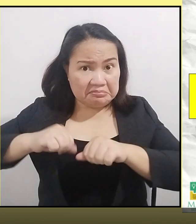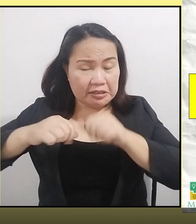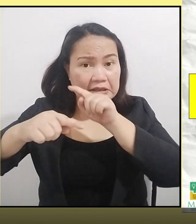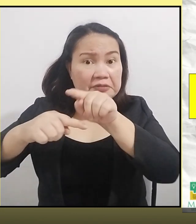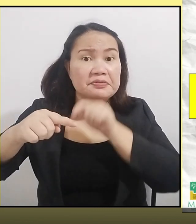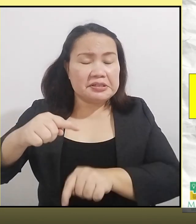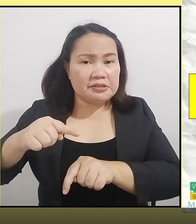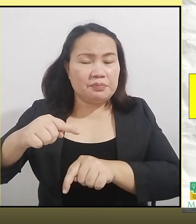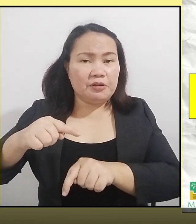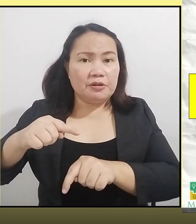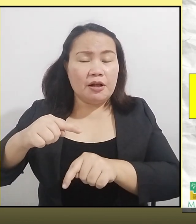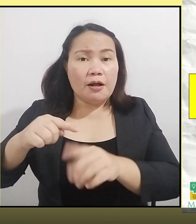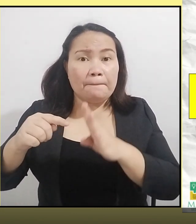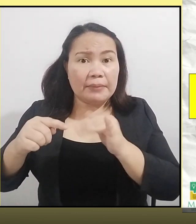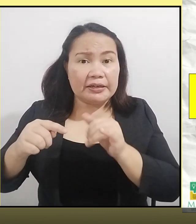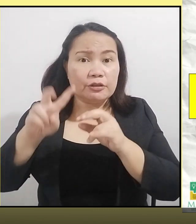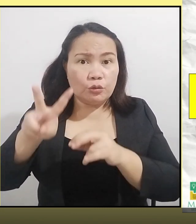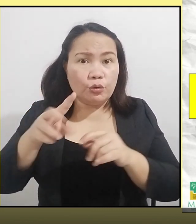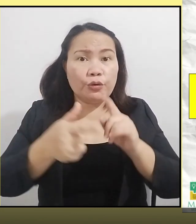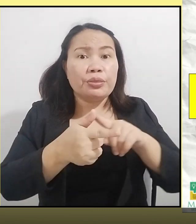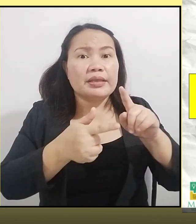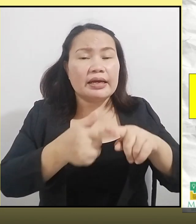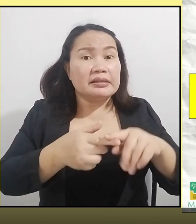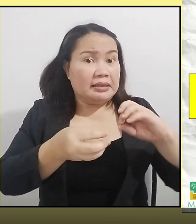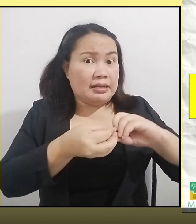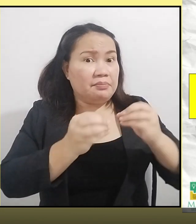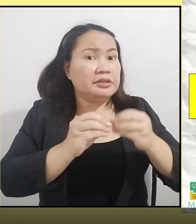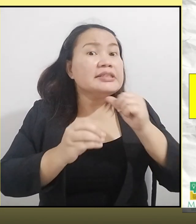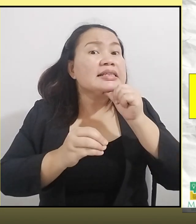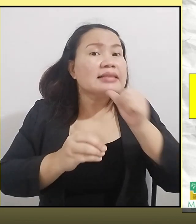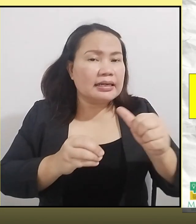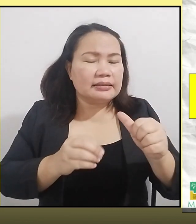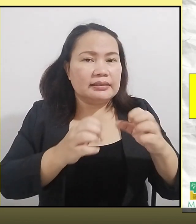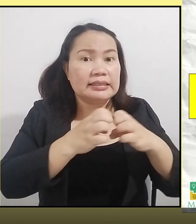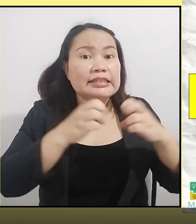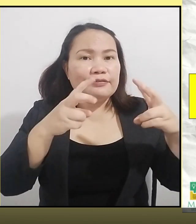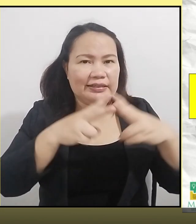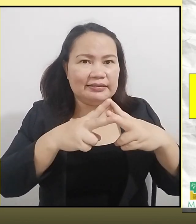the number is not even. Okay?